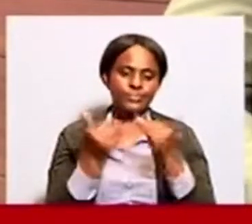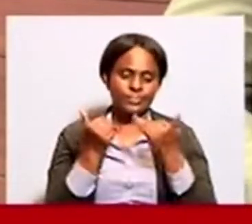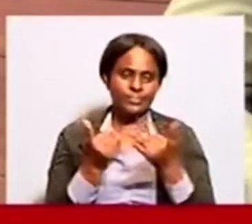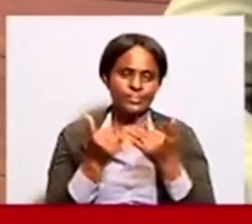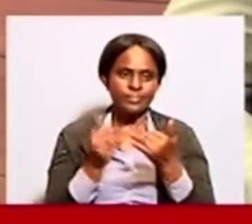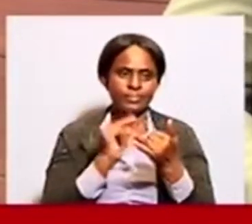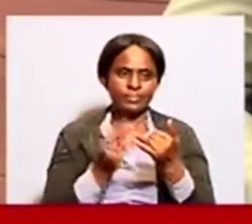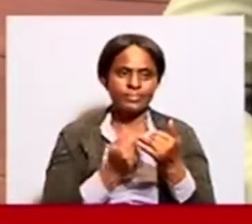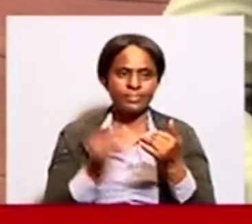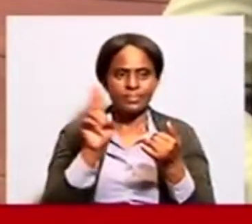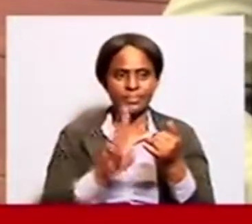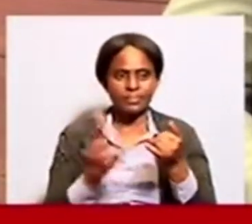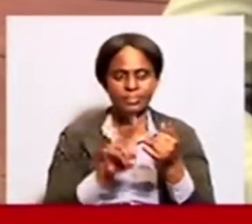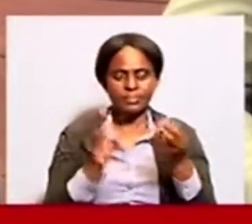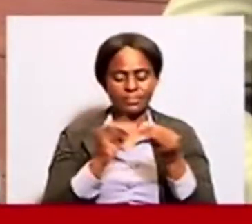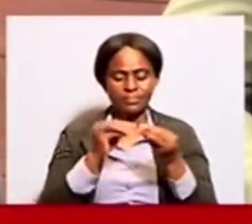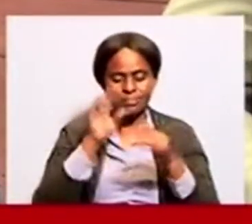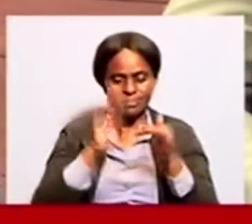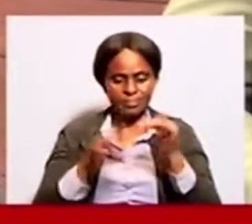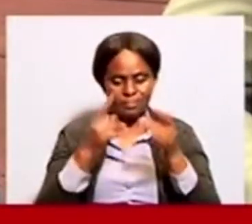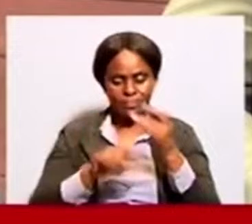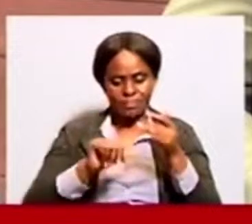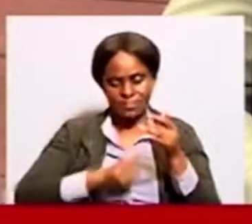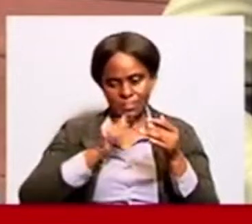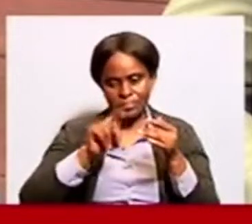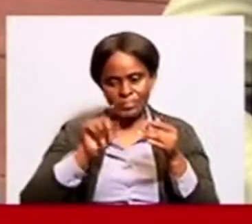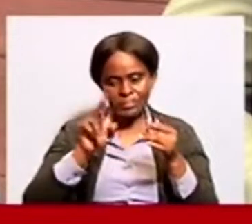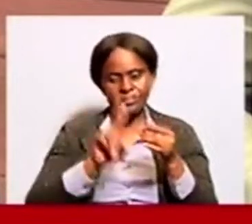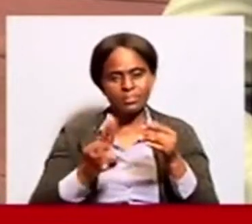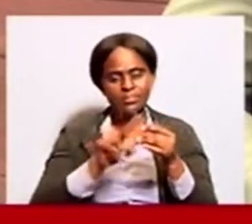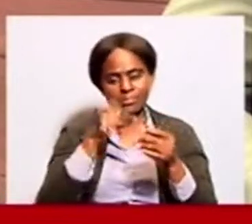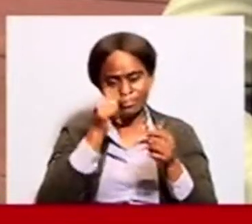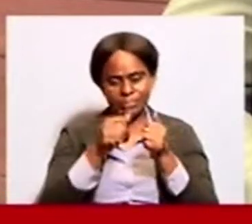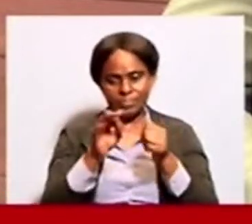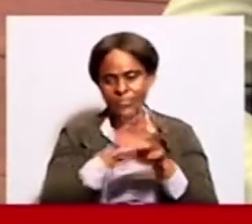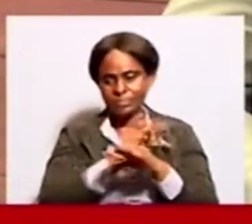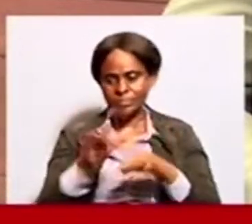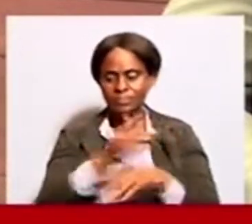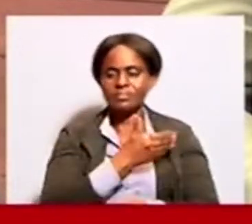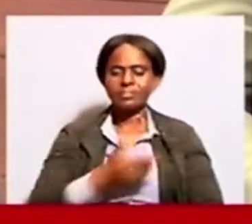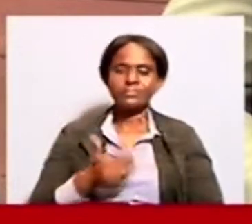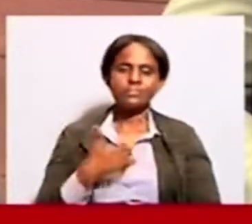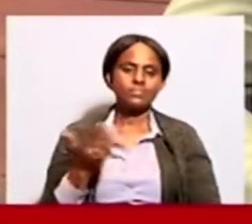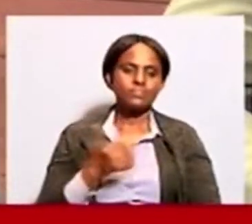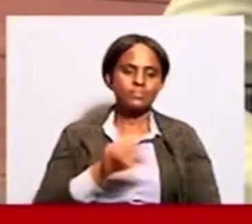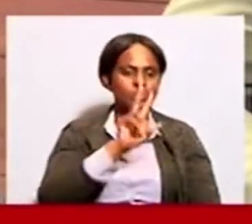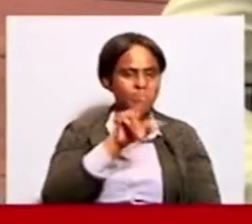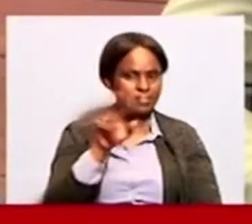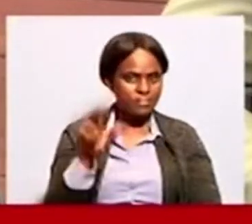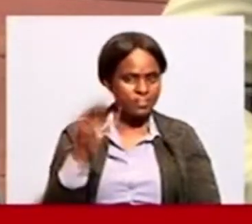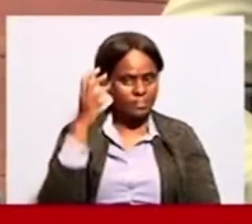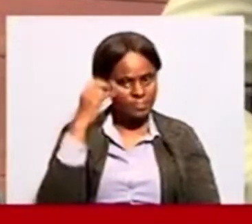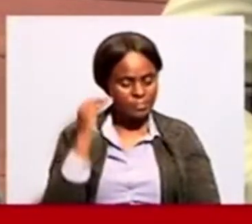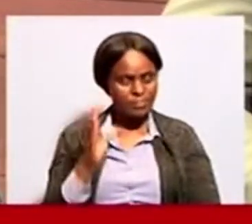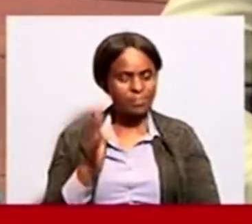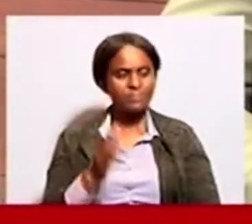we are spending more than what should have spent because of lack of seriousness, lack of monitoring by officers. And this is